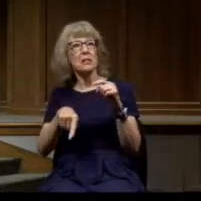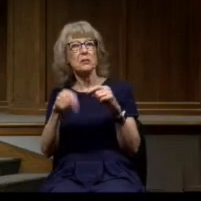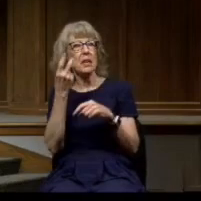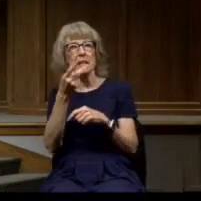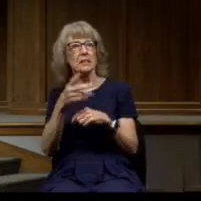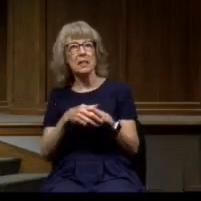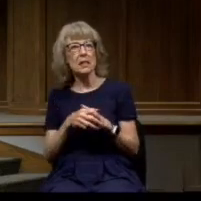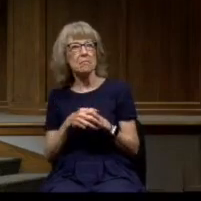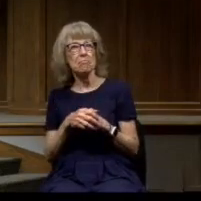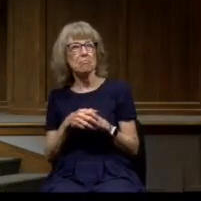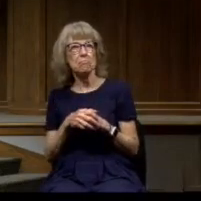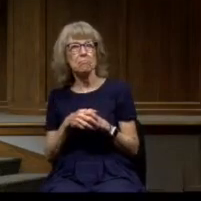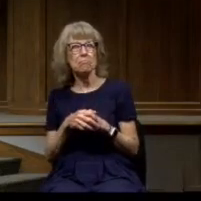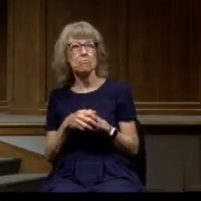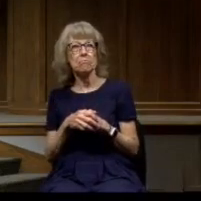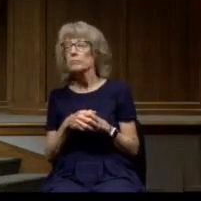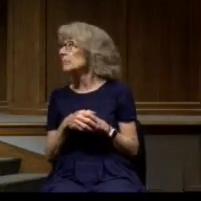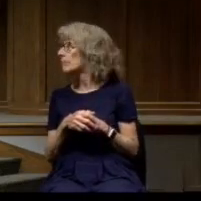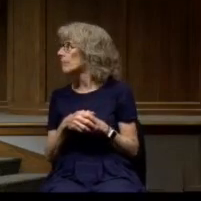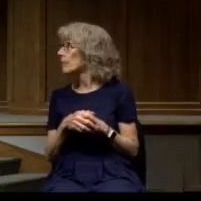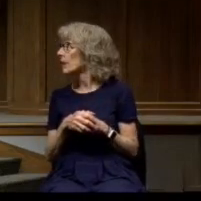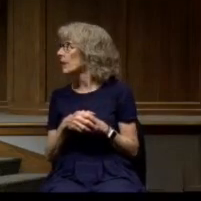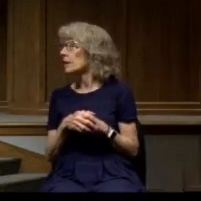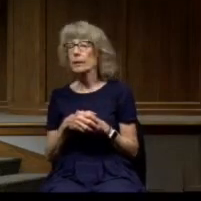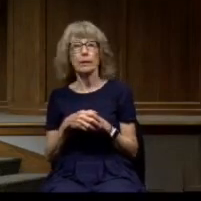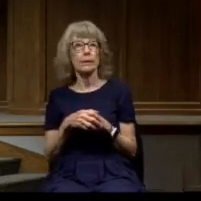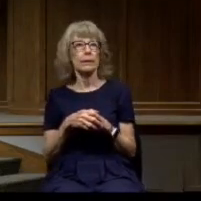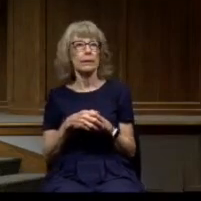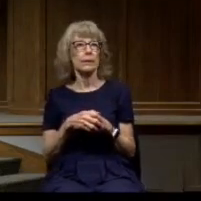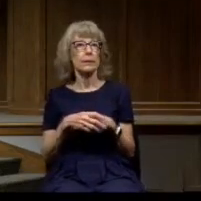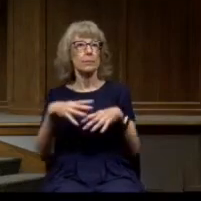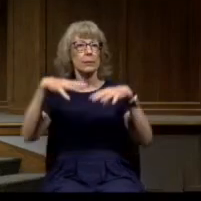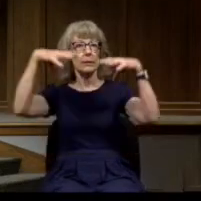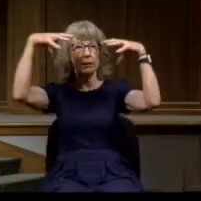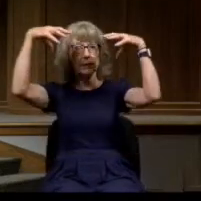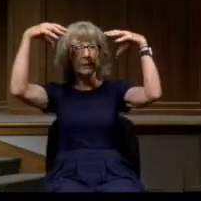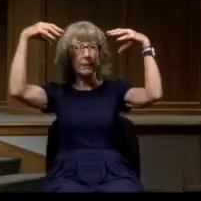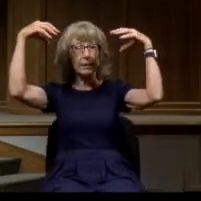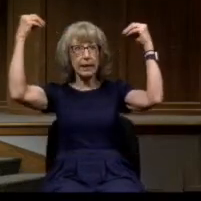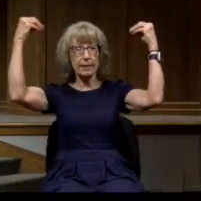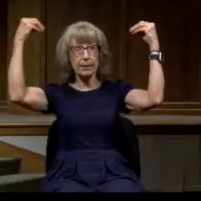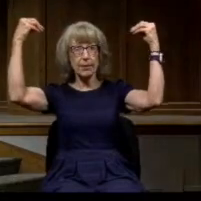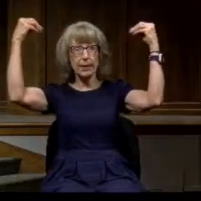it's not that bright. But if you'll go ahead and turn the lights off in the room,